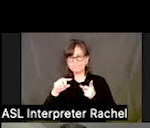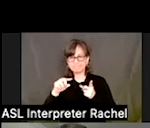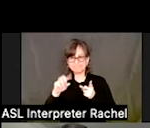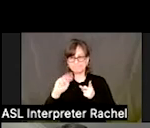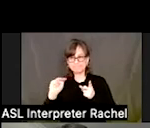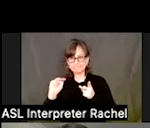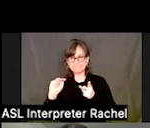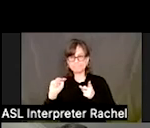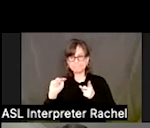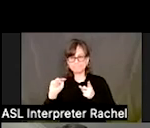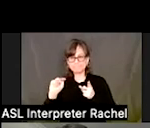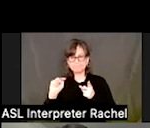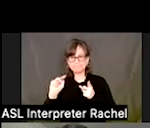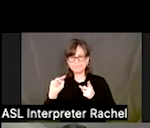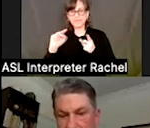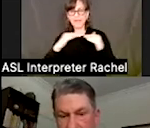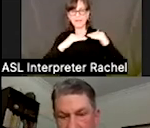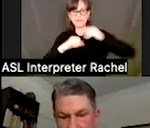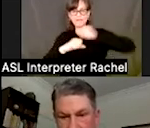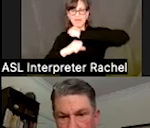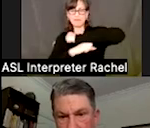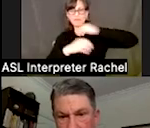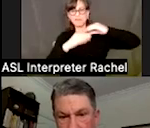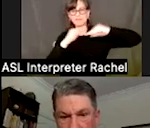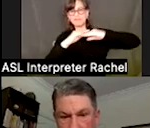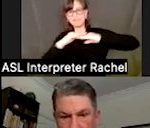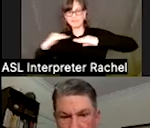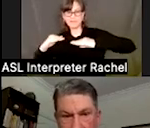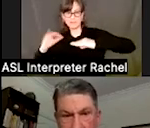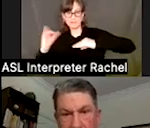This one also slid off the foundation. Next slide.